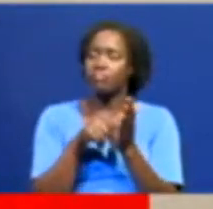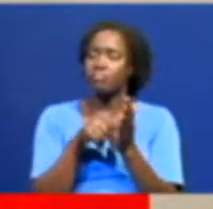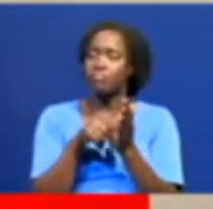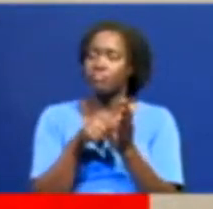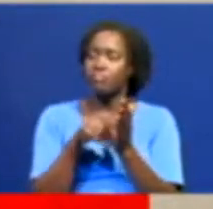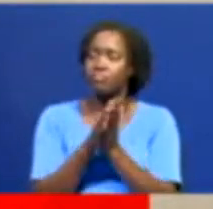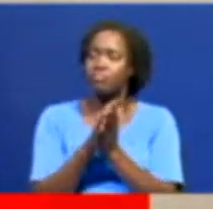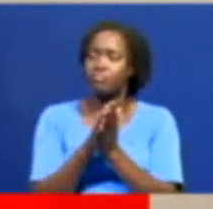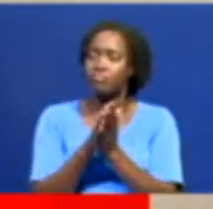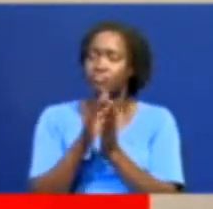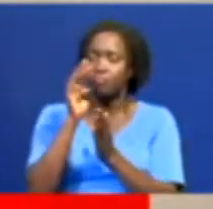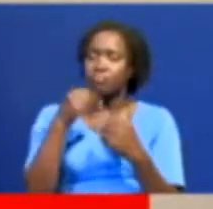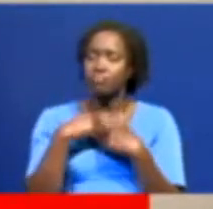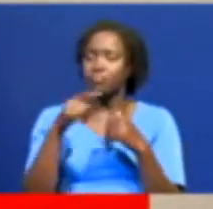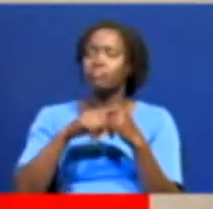that will have